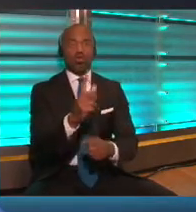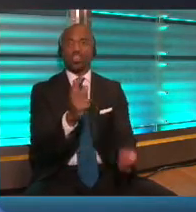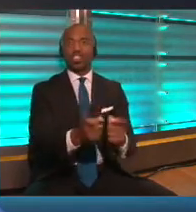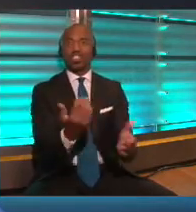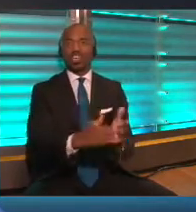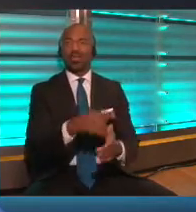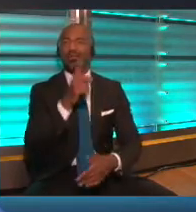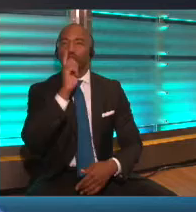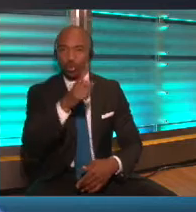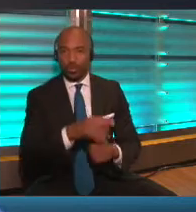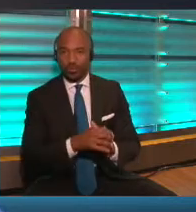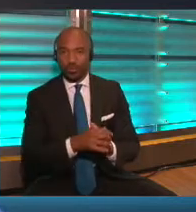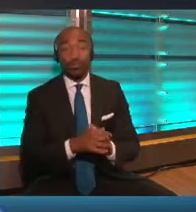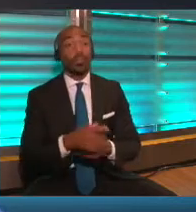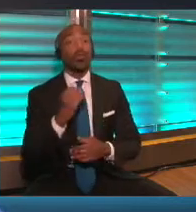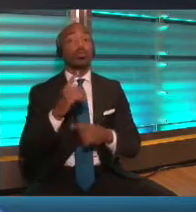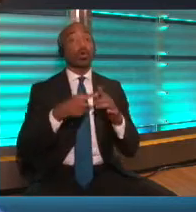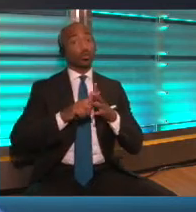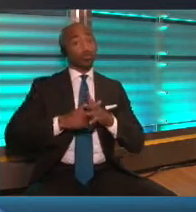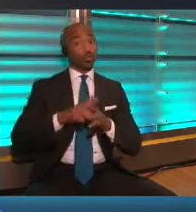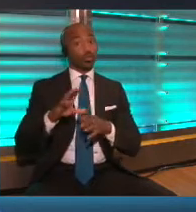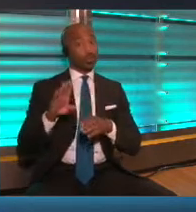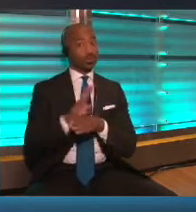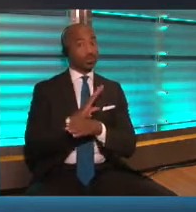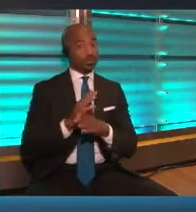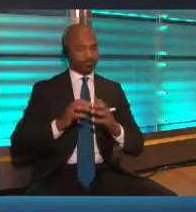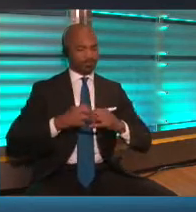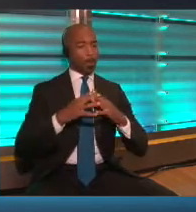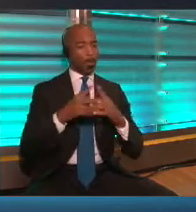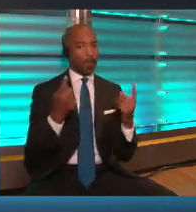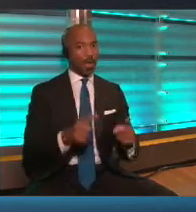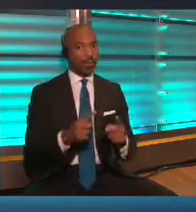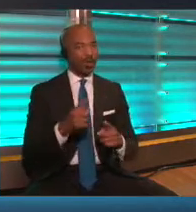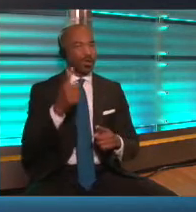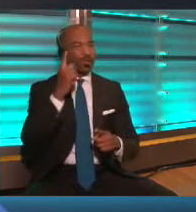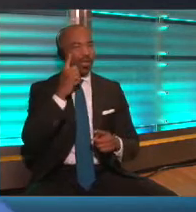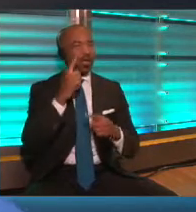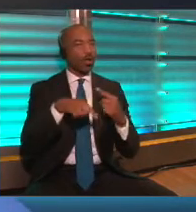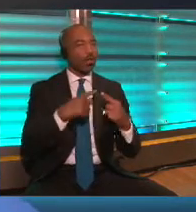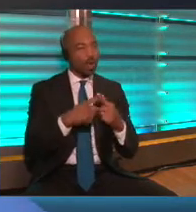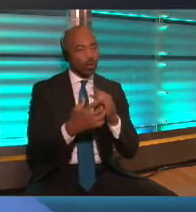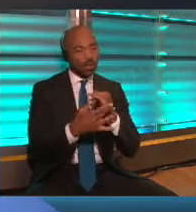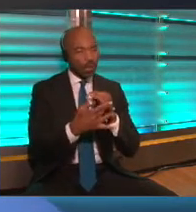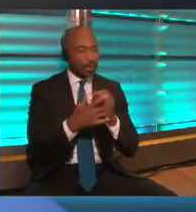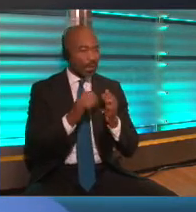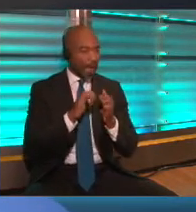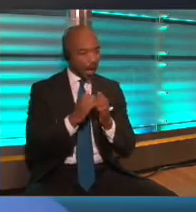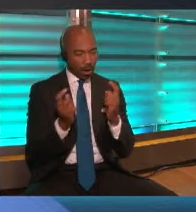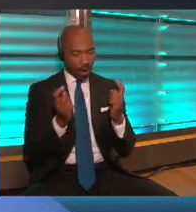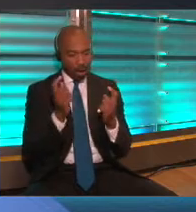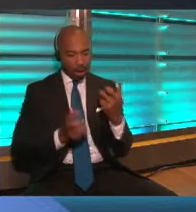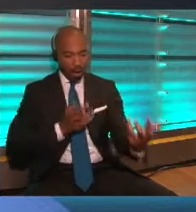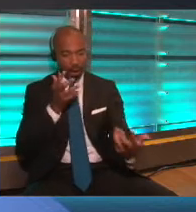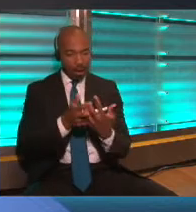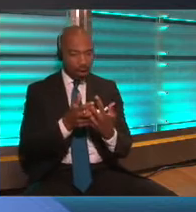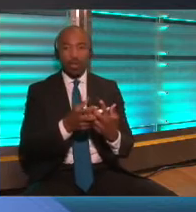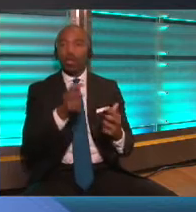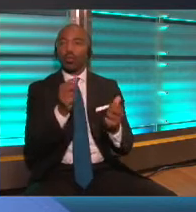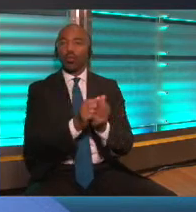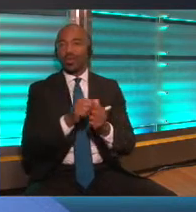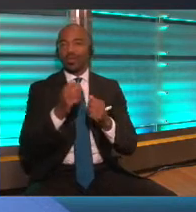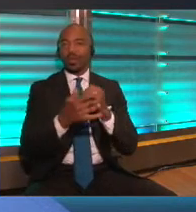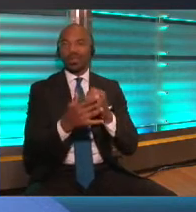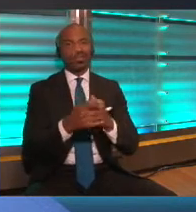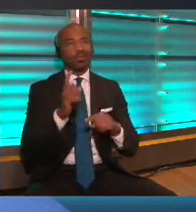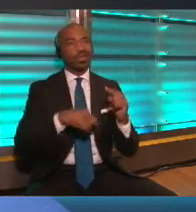so as you start your company and build it, you need to keep abreast of changes in technology and be able to adapt to them. It's not enough to say, well, I